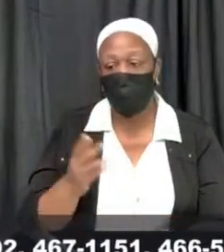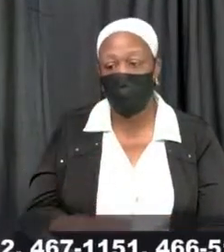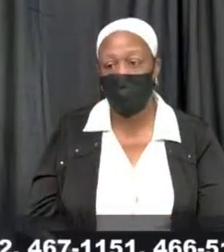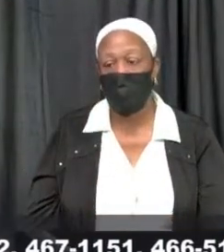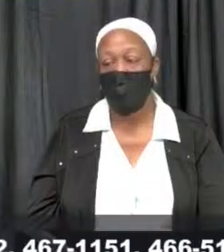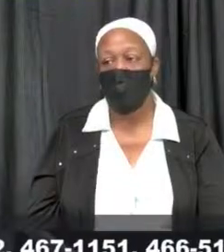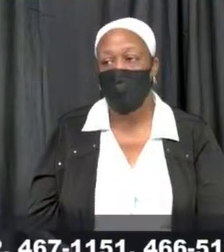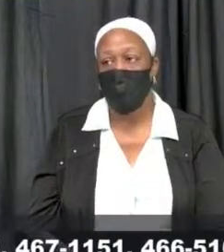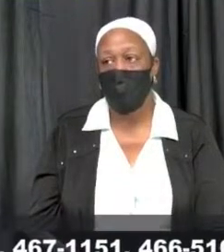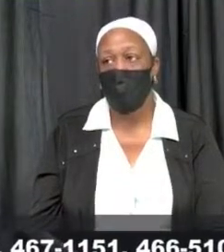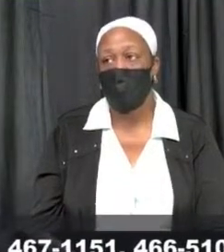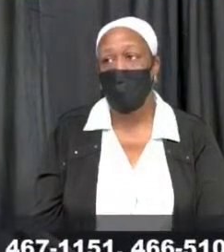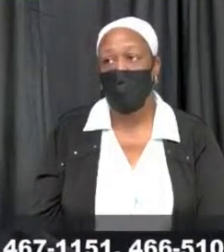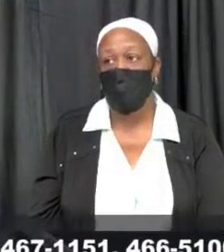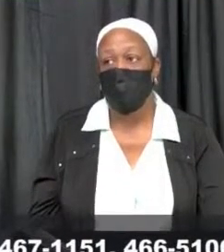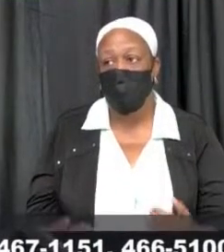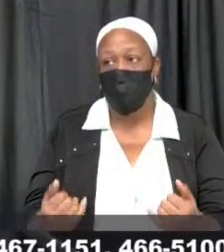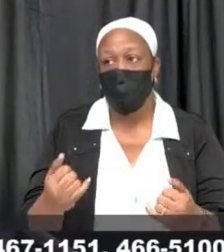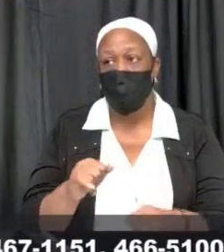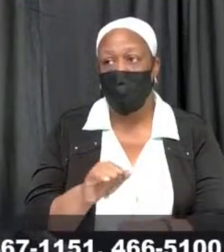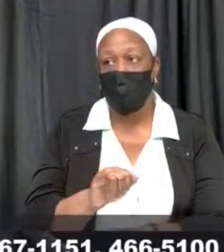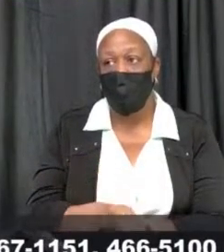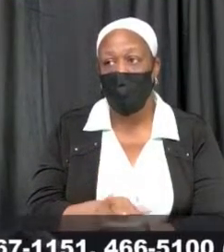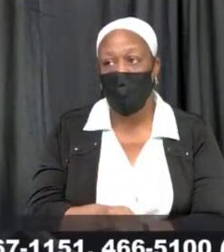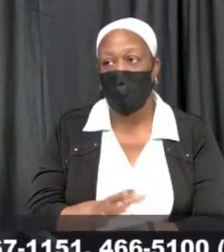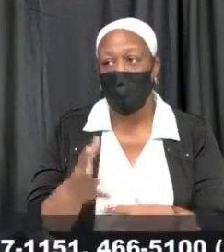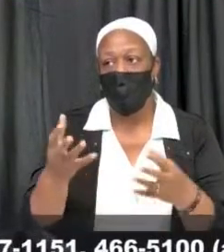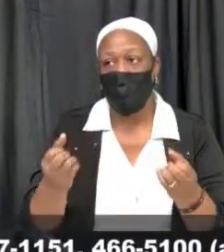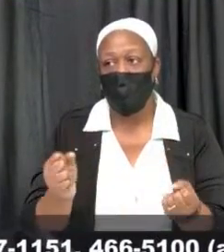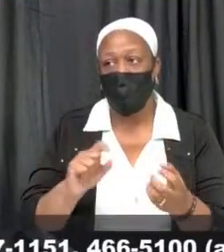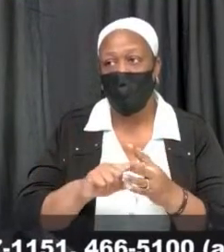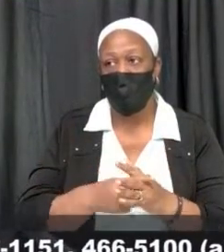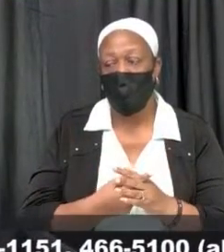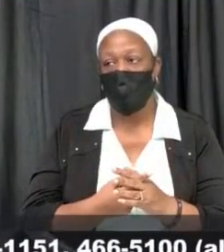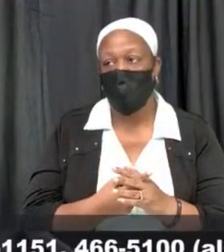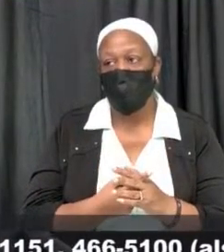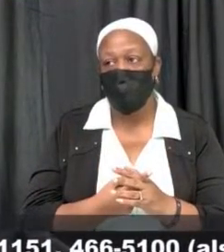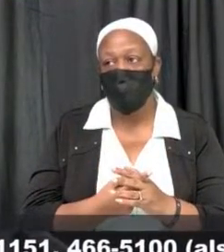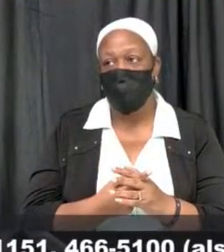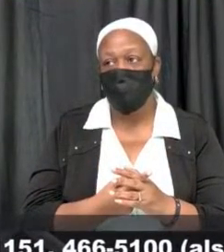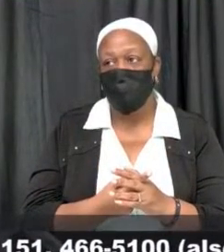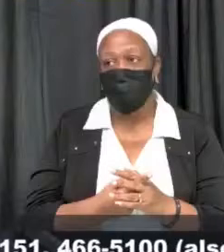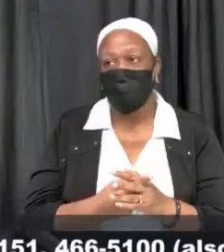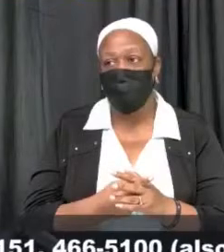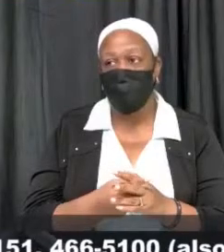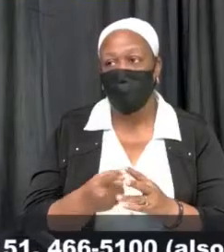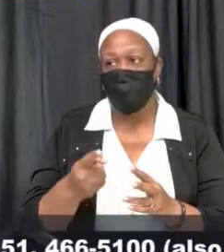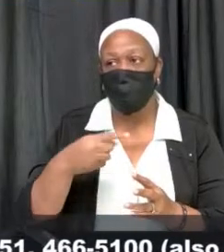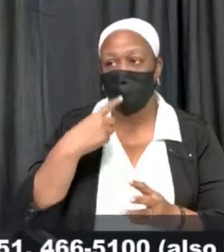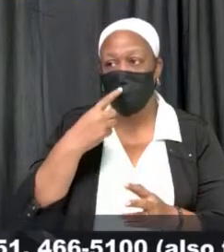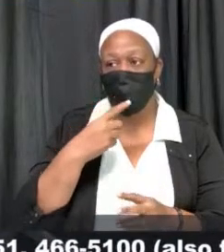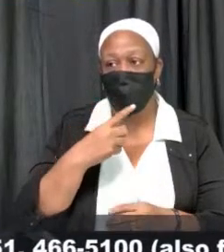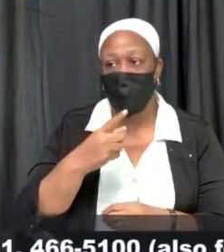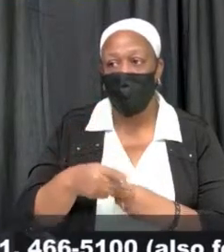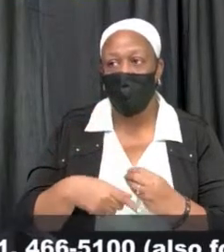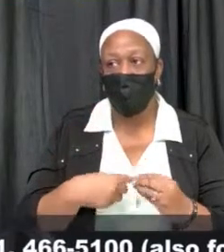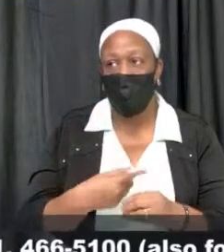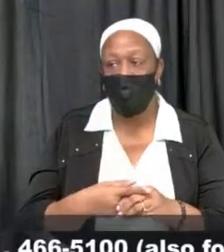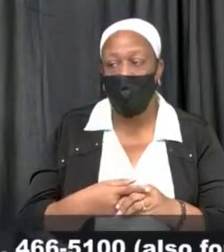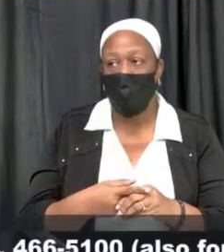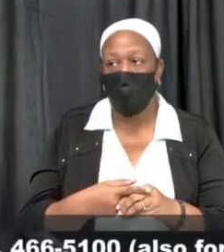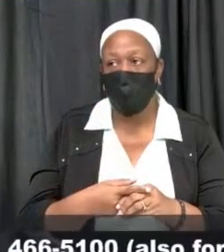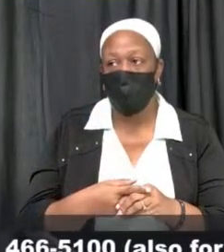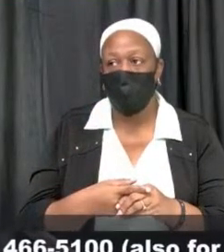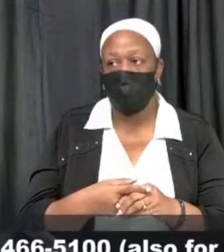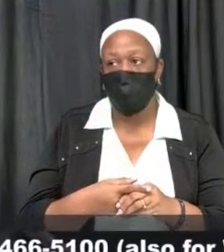means. This afternoon, I want to start my presentation briefing you on the present status